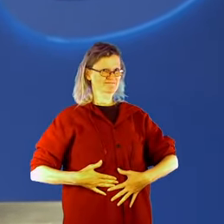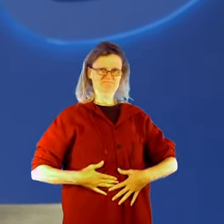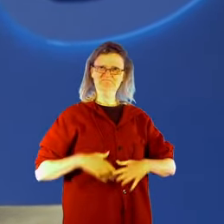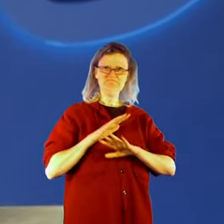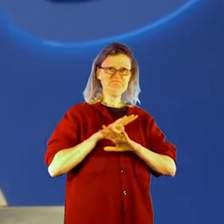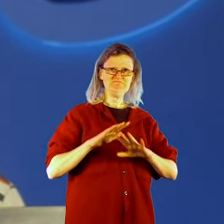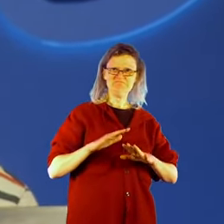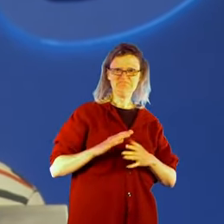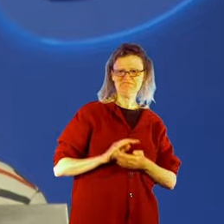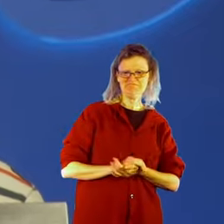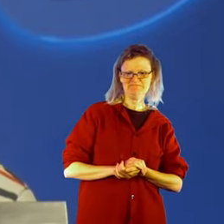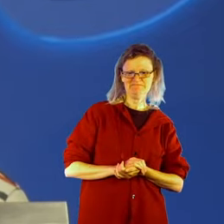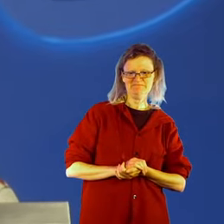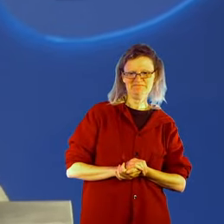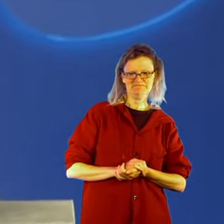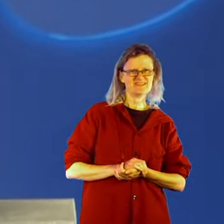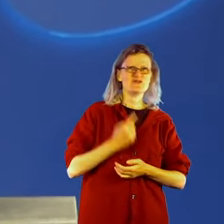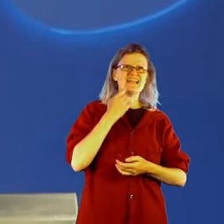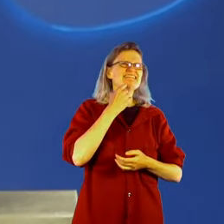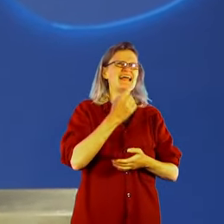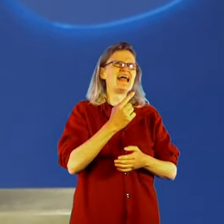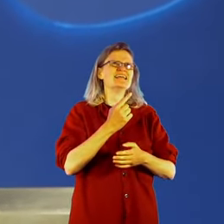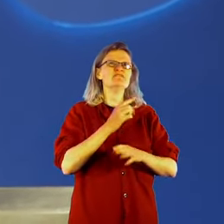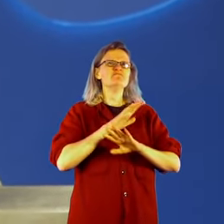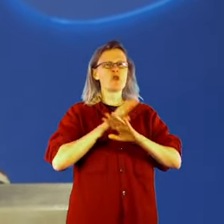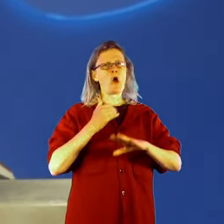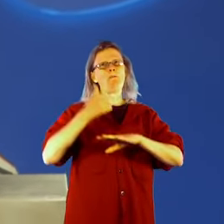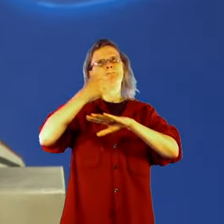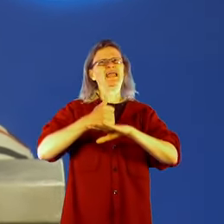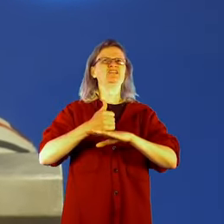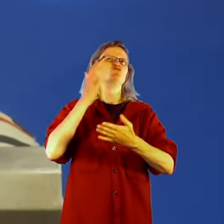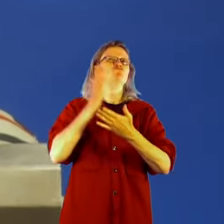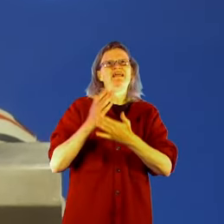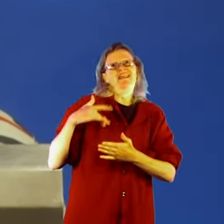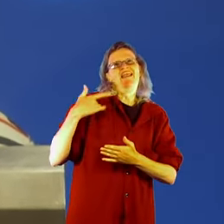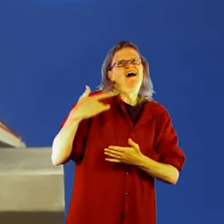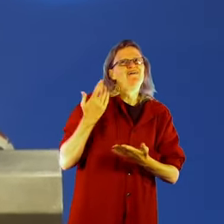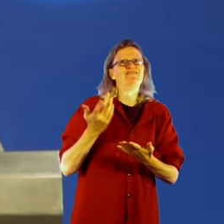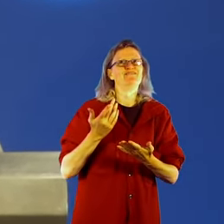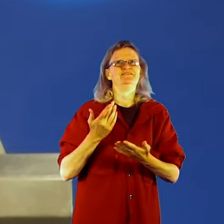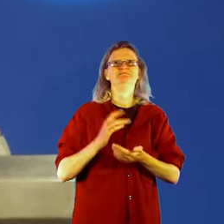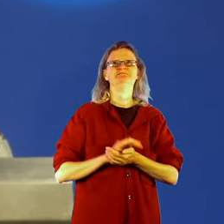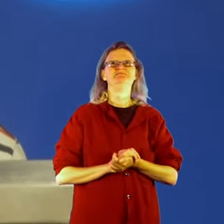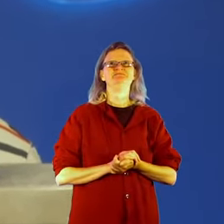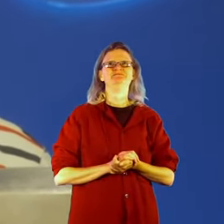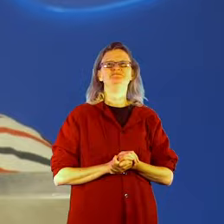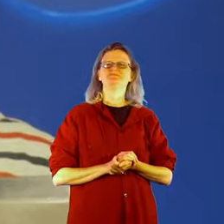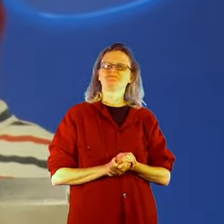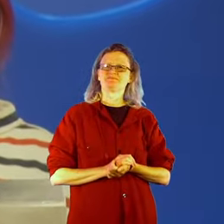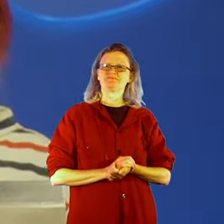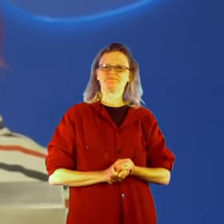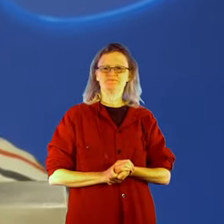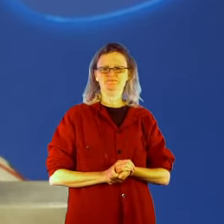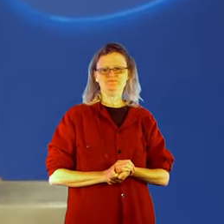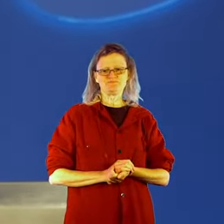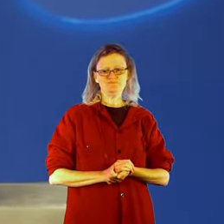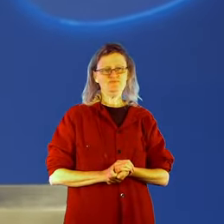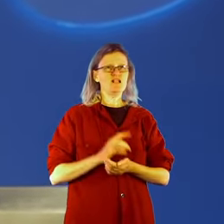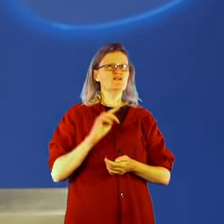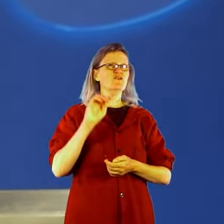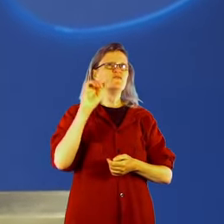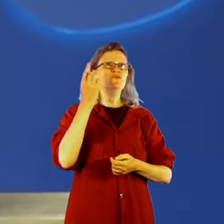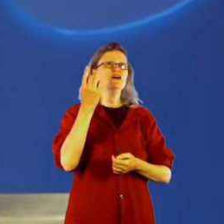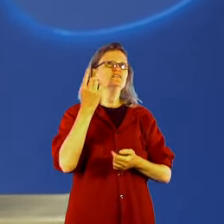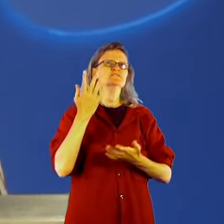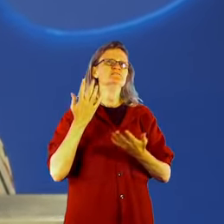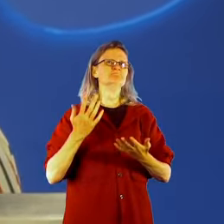Nothing like any person. What is it they say? Not based on anyone in reality, living or dead. So the first thing is that we